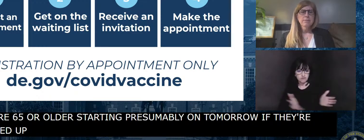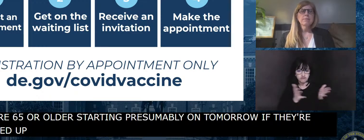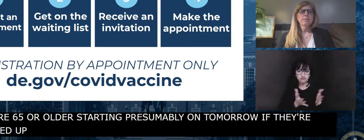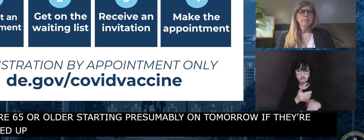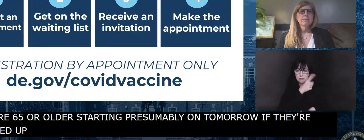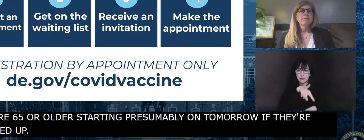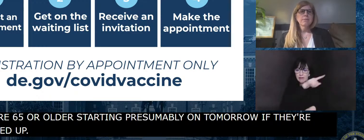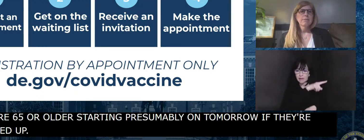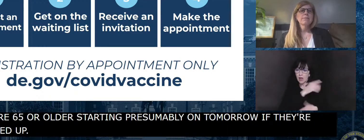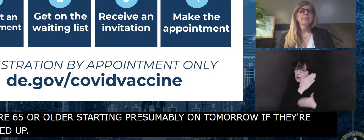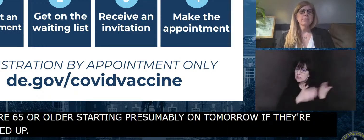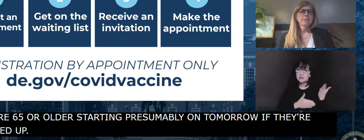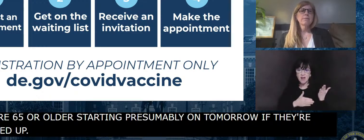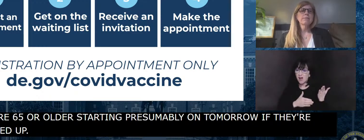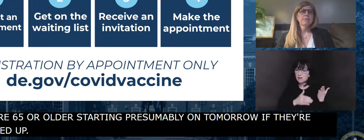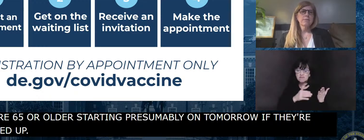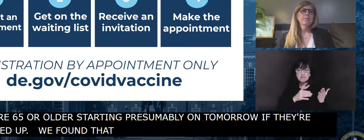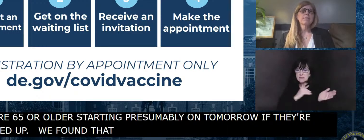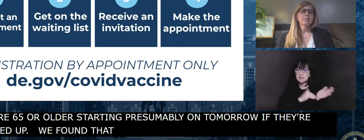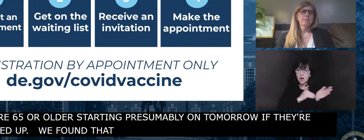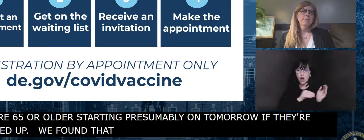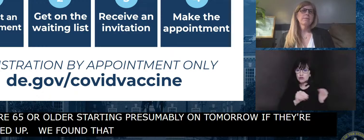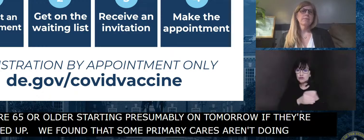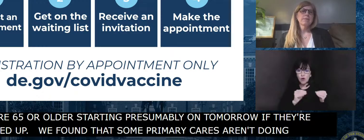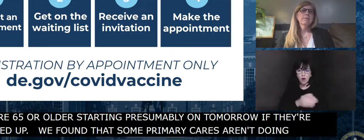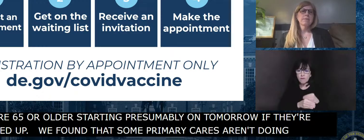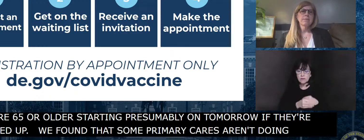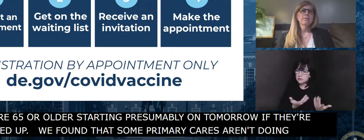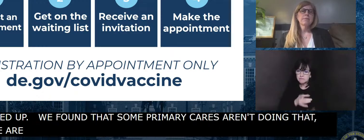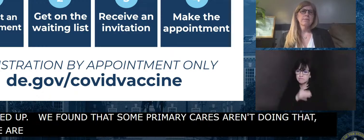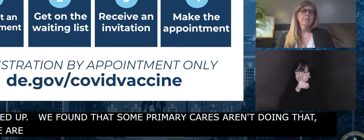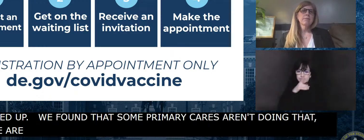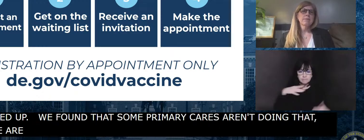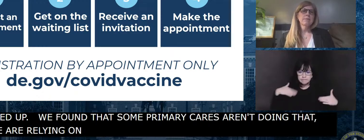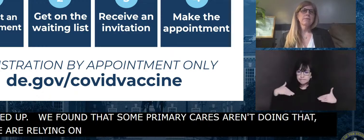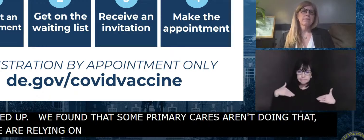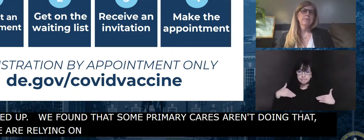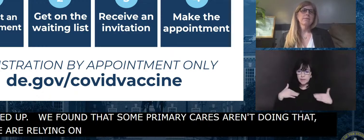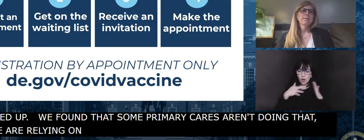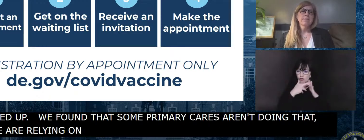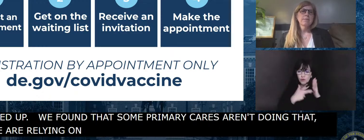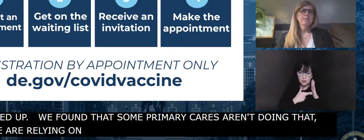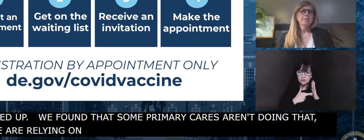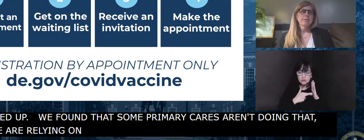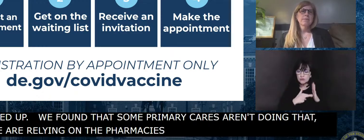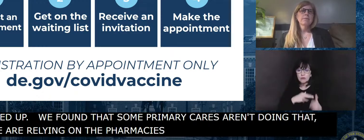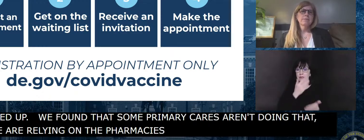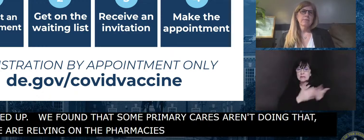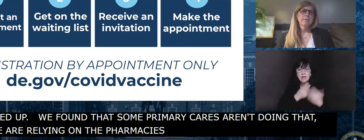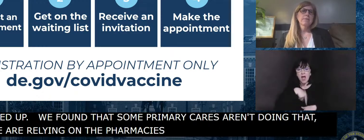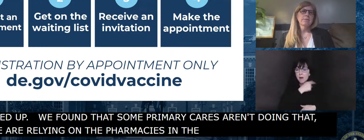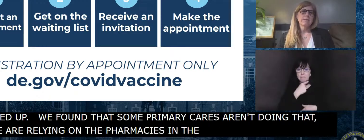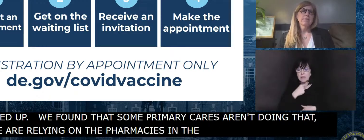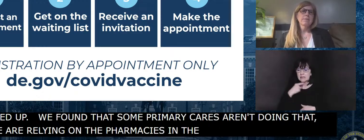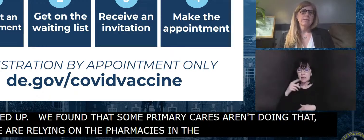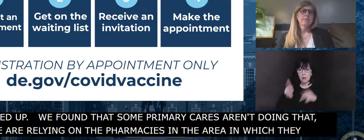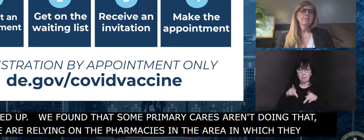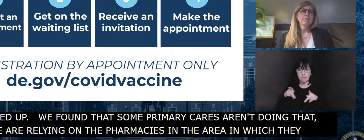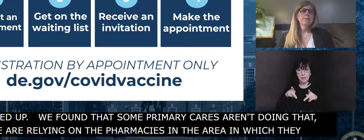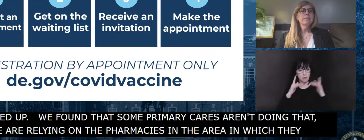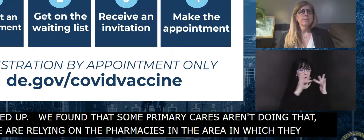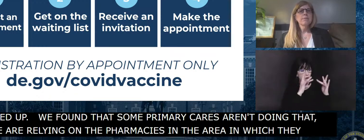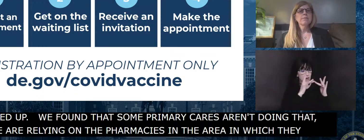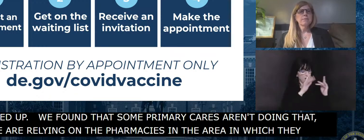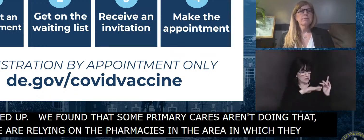cares aren't doing that. Some are relying on the pharmacies in the area in which they serve. And so there's gonna be a